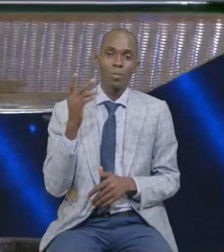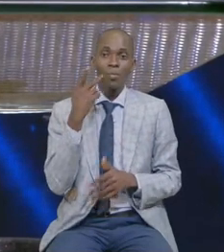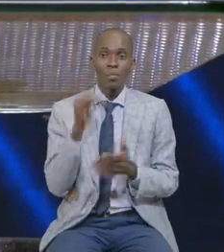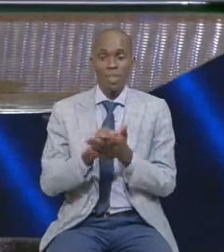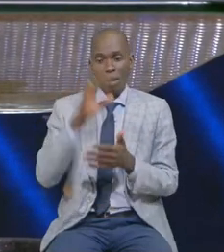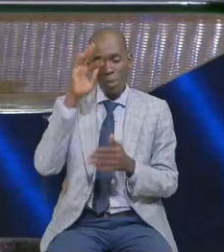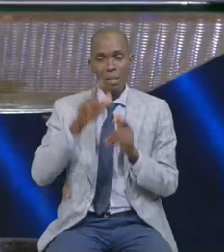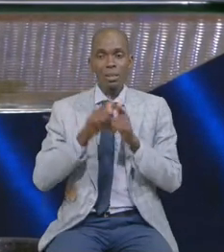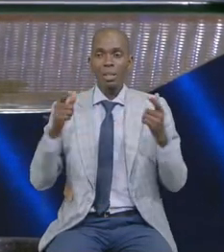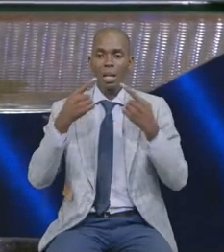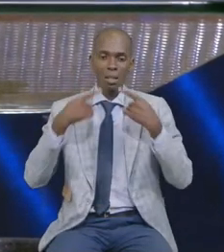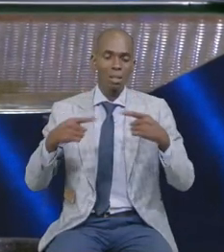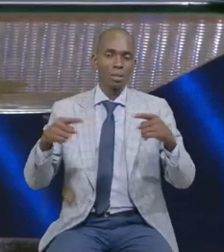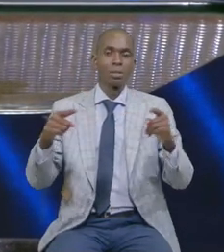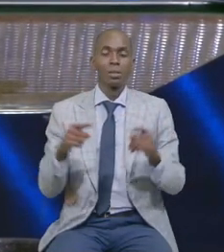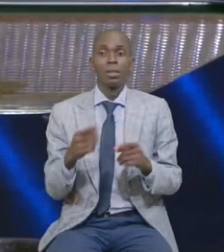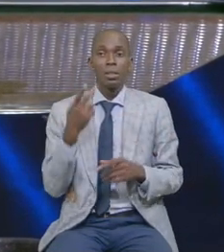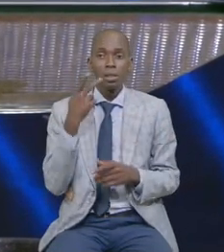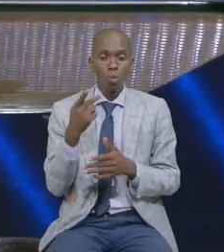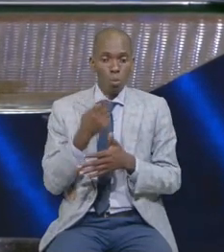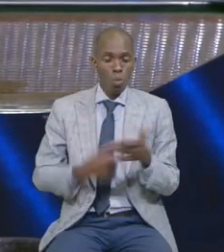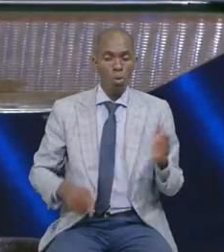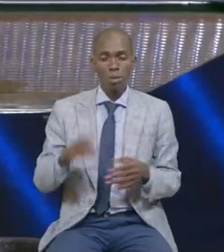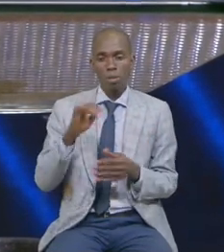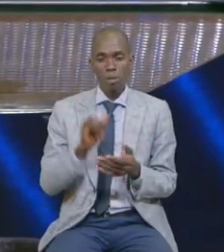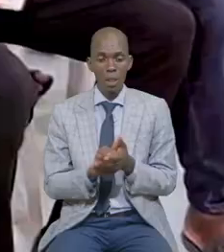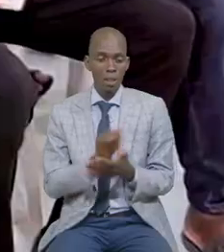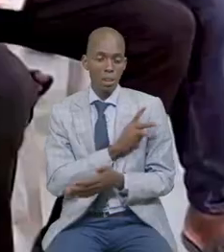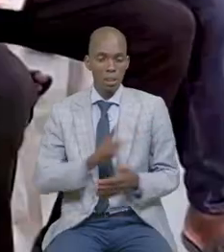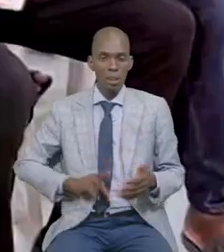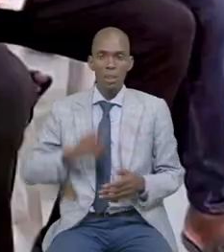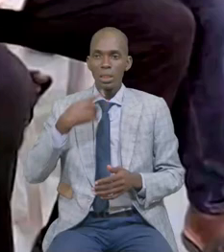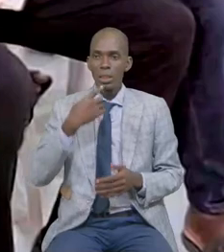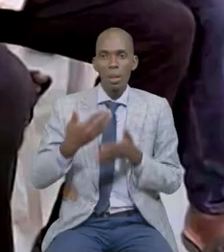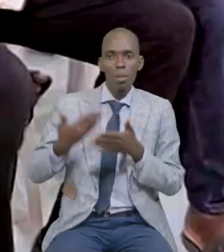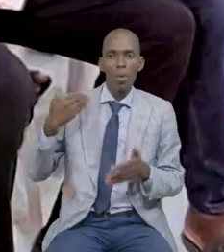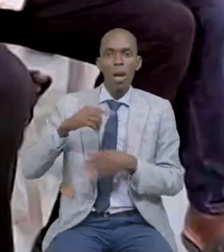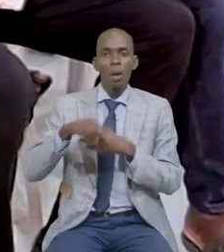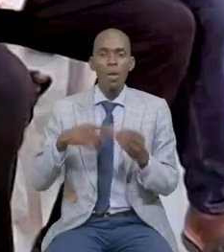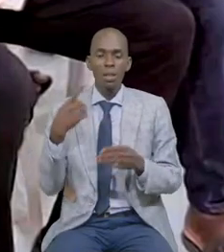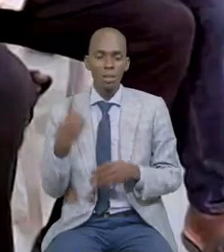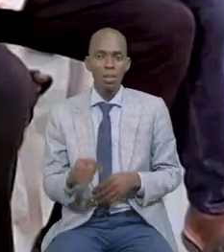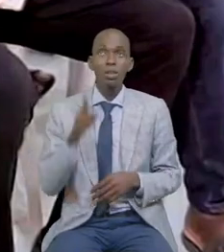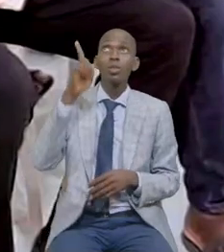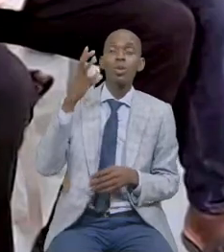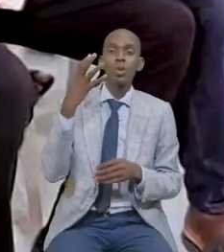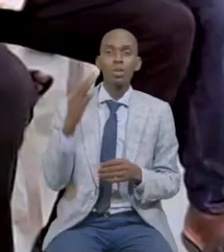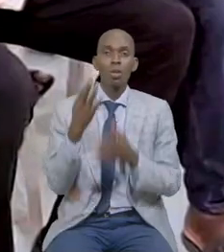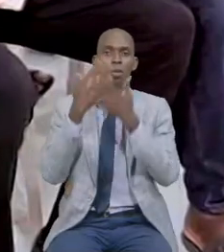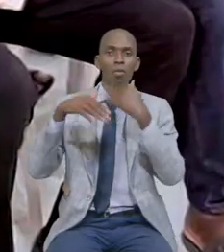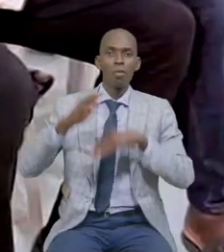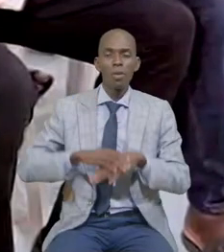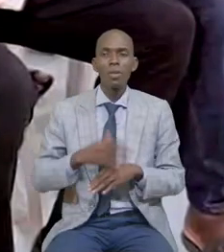declaration look at what he had said about the God of Heaven the god of gods and the Lord of kings and look at the the